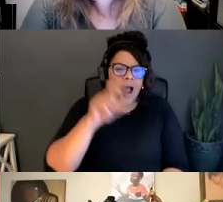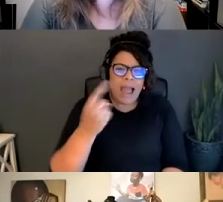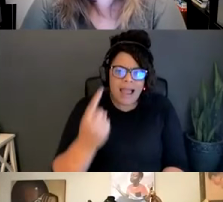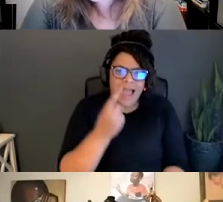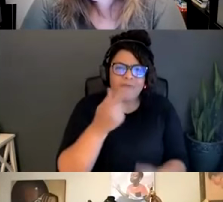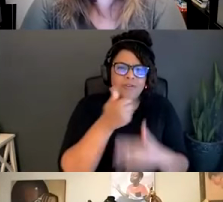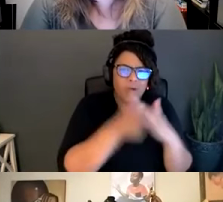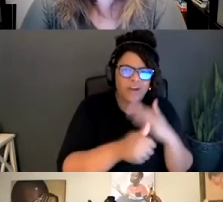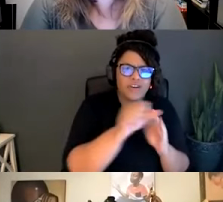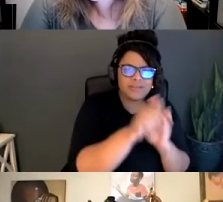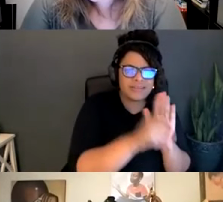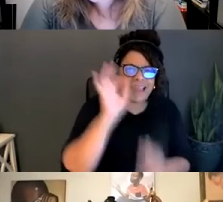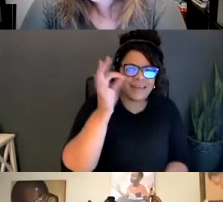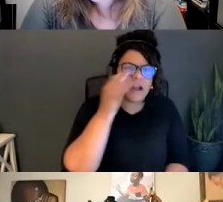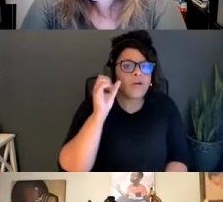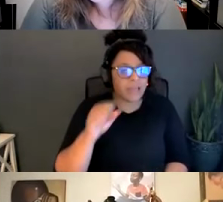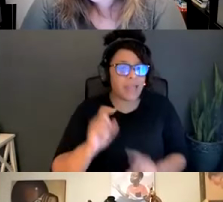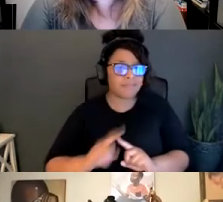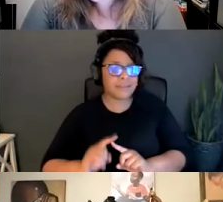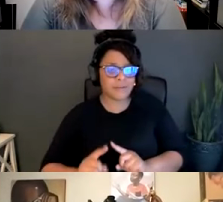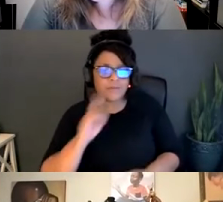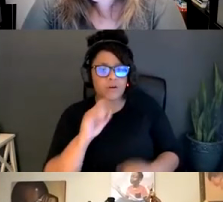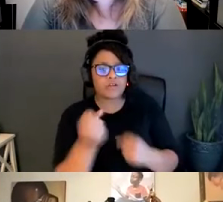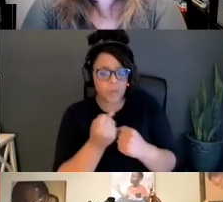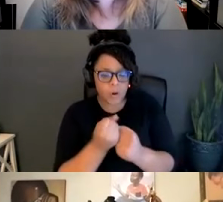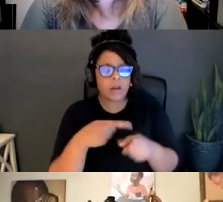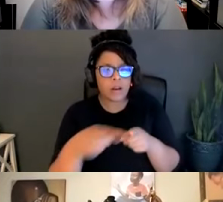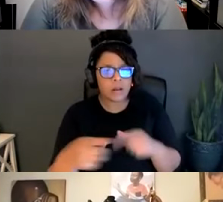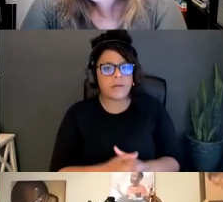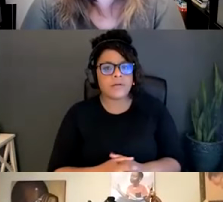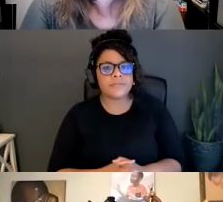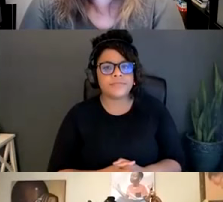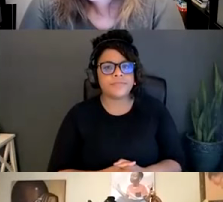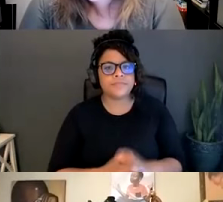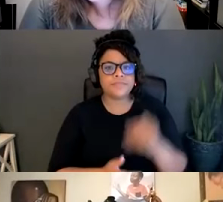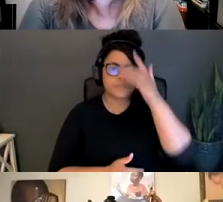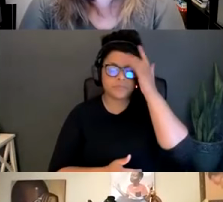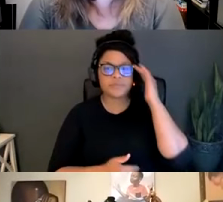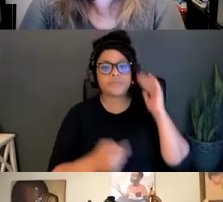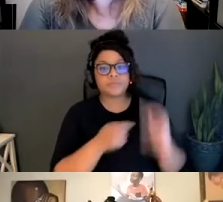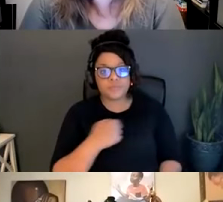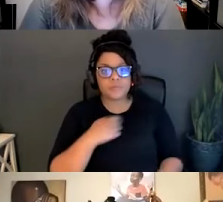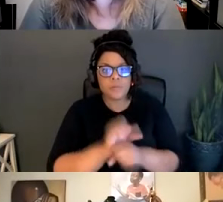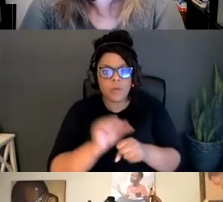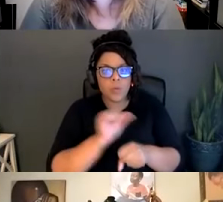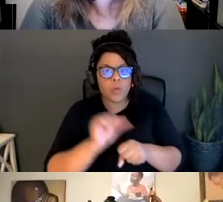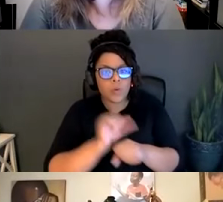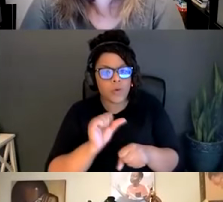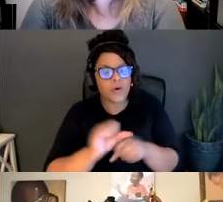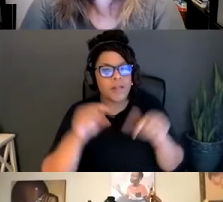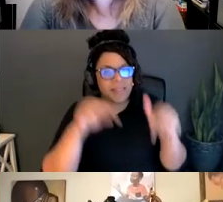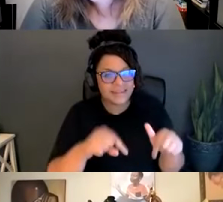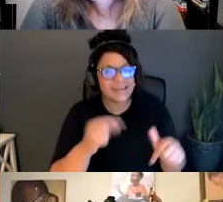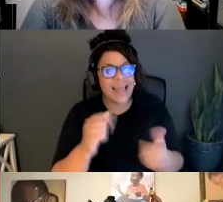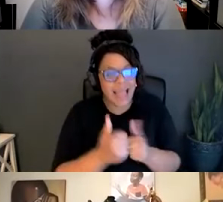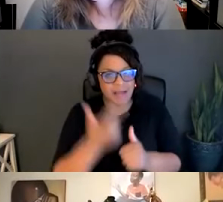and federal dollars to support this, right? We did all of this work thanks to the support of the